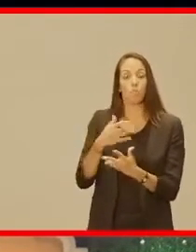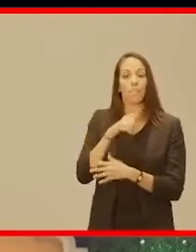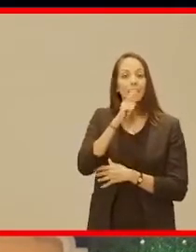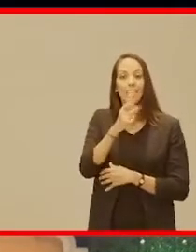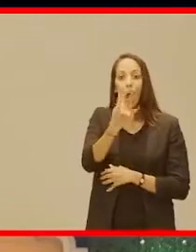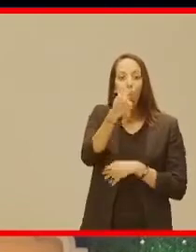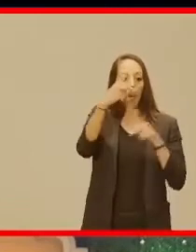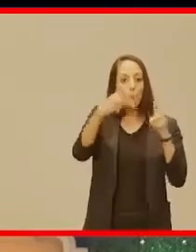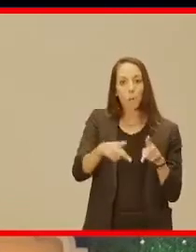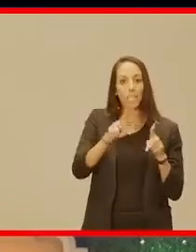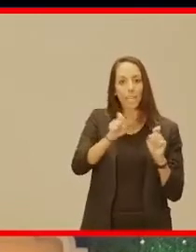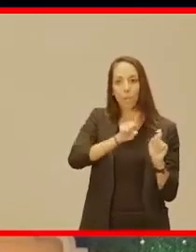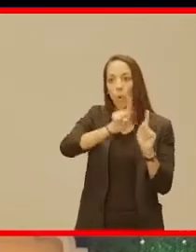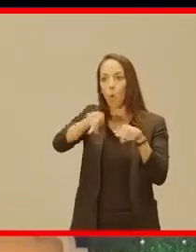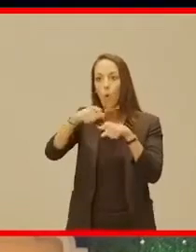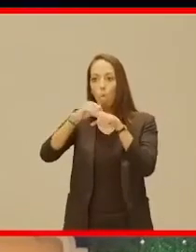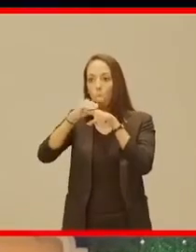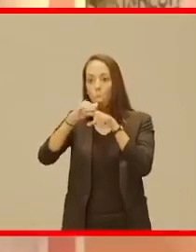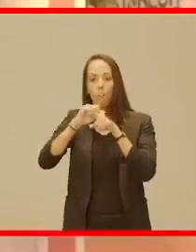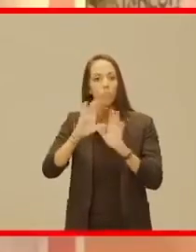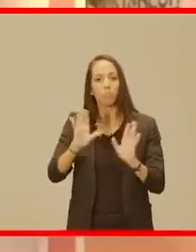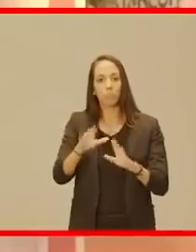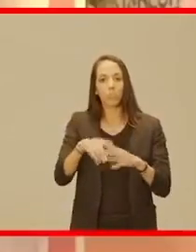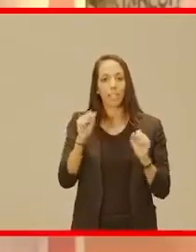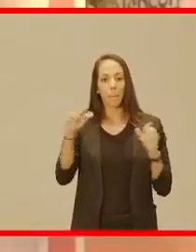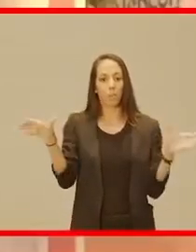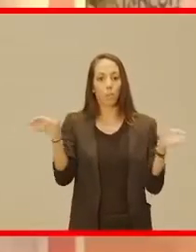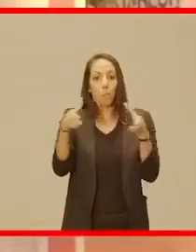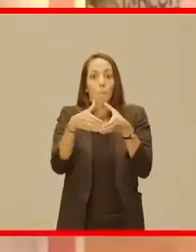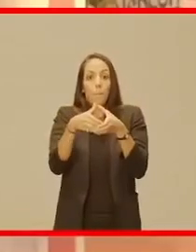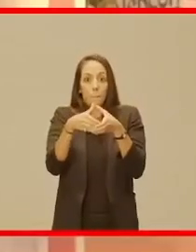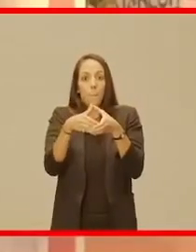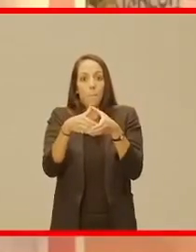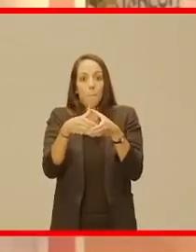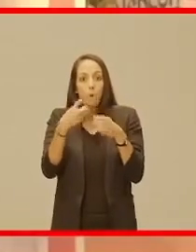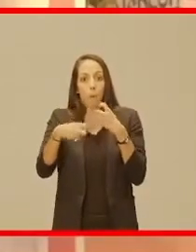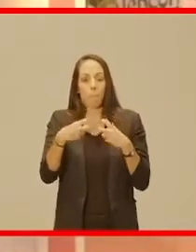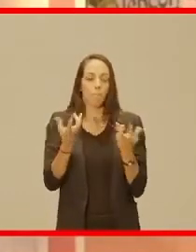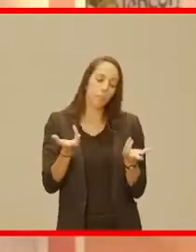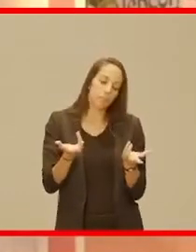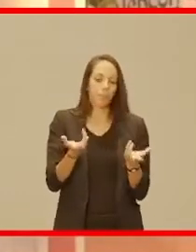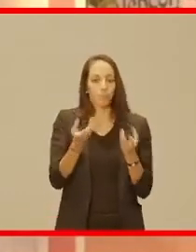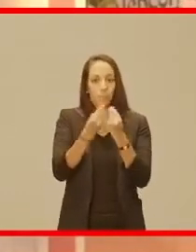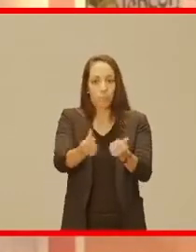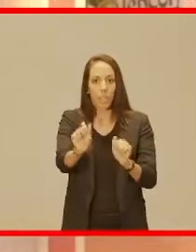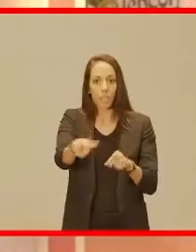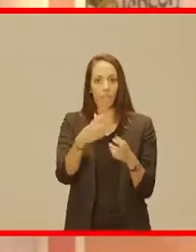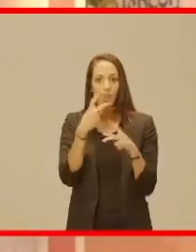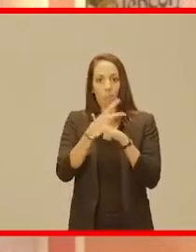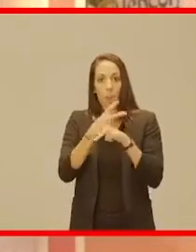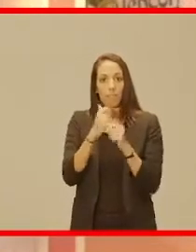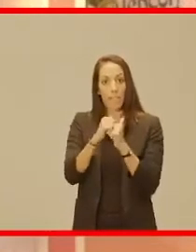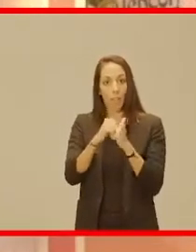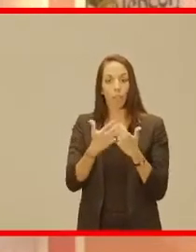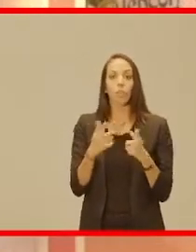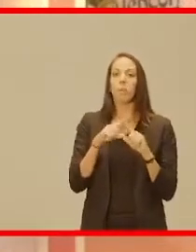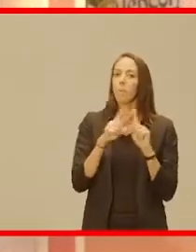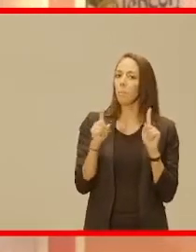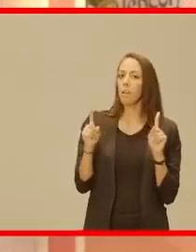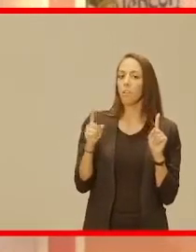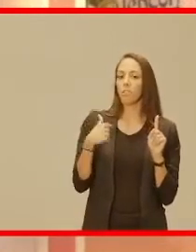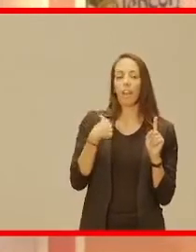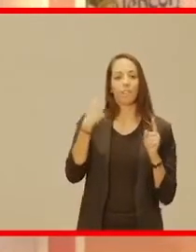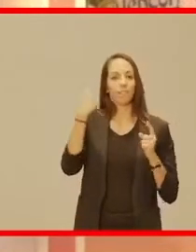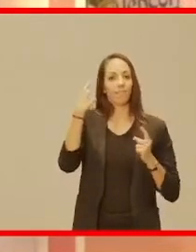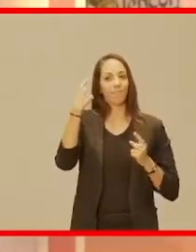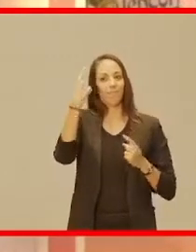one-size-fits-all sort of thing to fix this really big problem. That's right. But I think that it's so important. It's something I think and I worry about